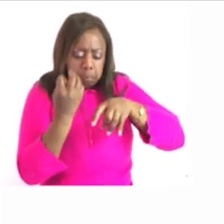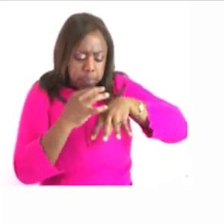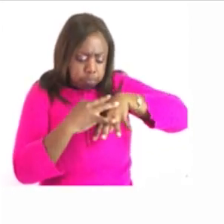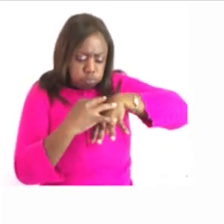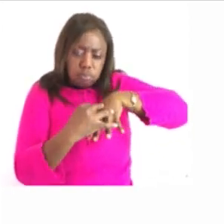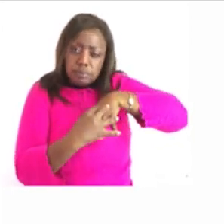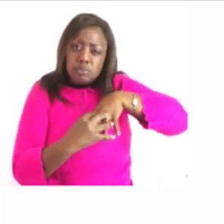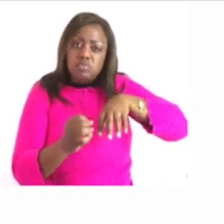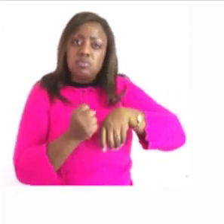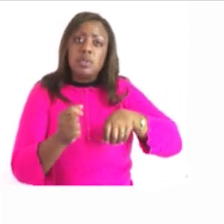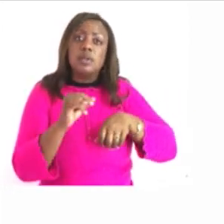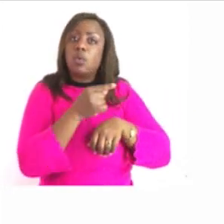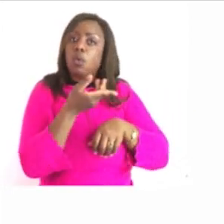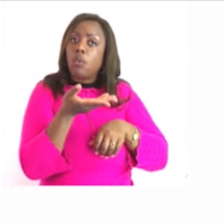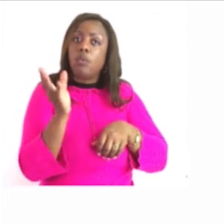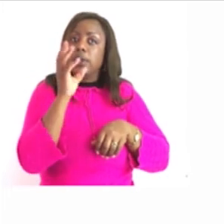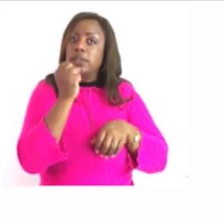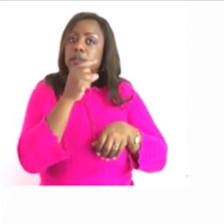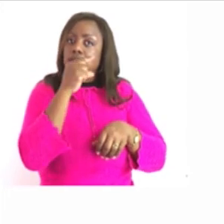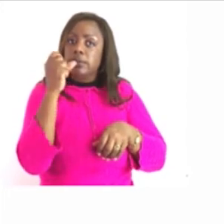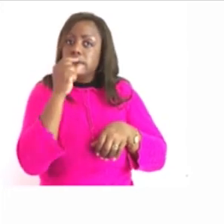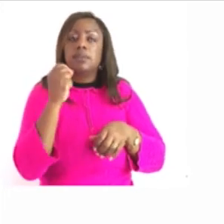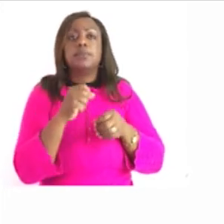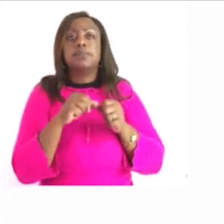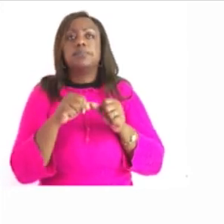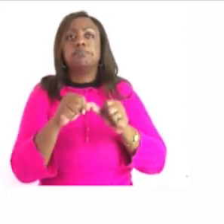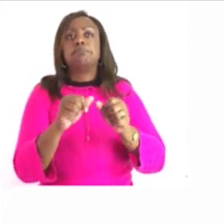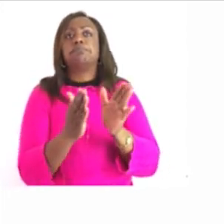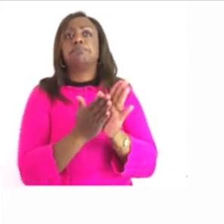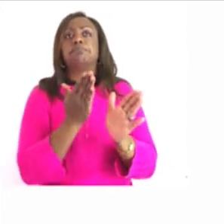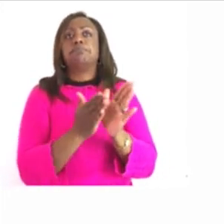bit bigger for you. Okay? So we continue on page